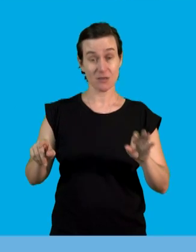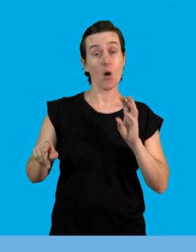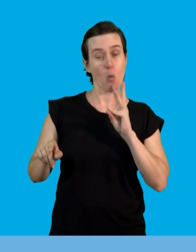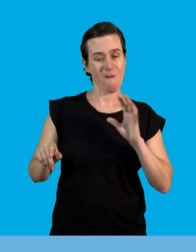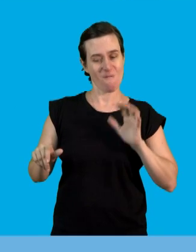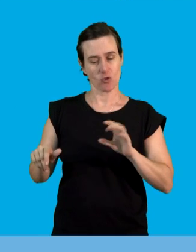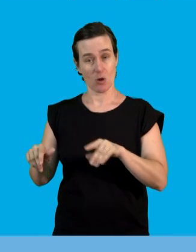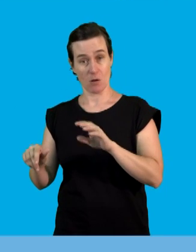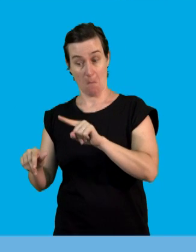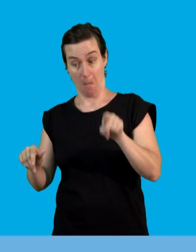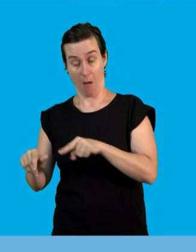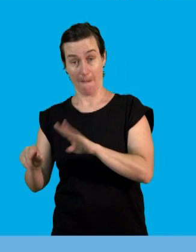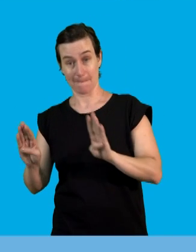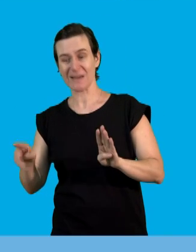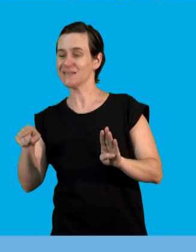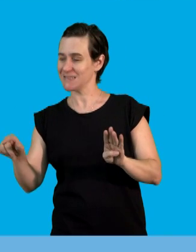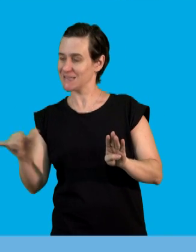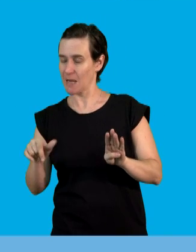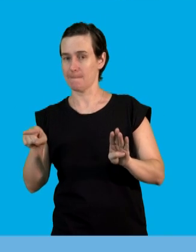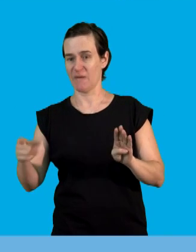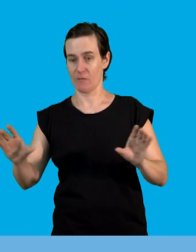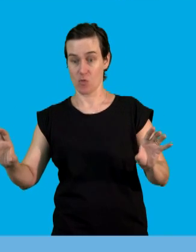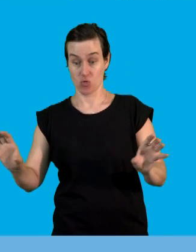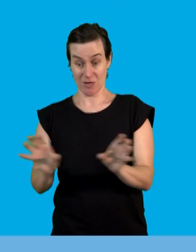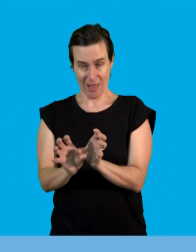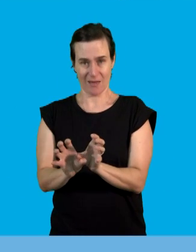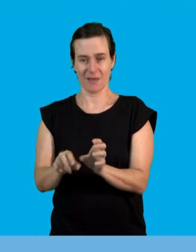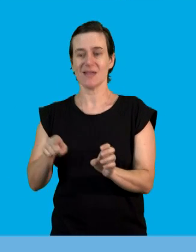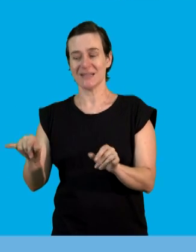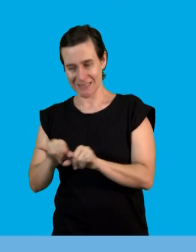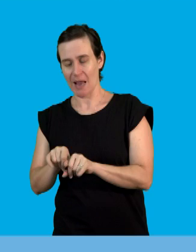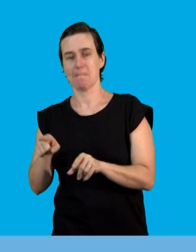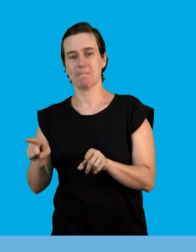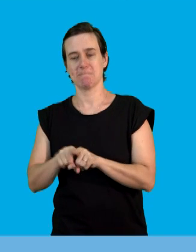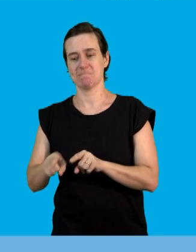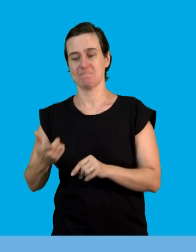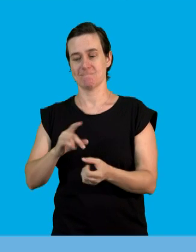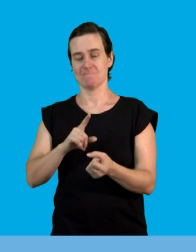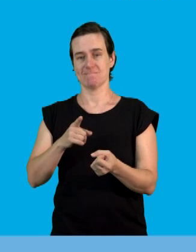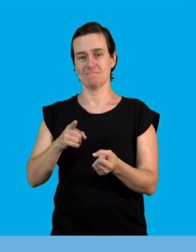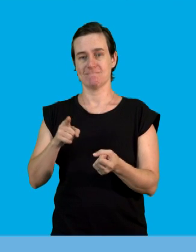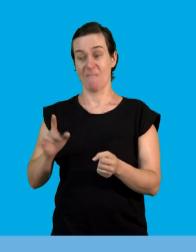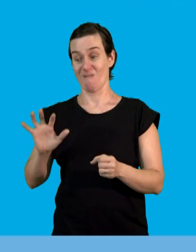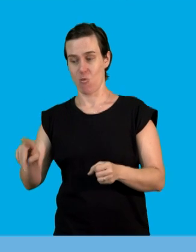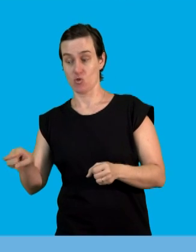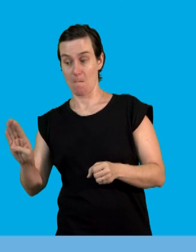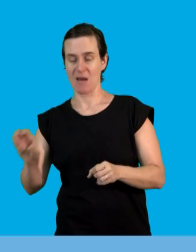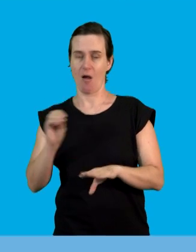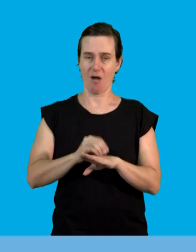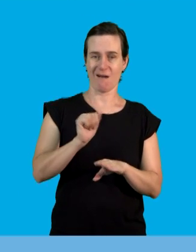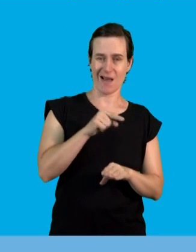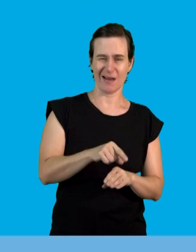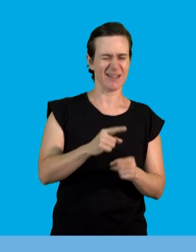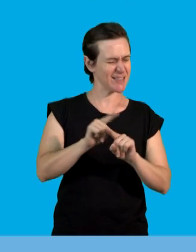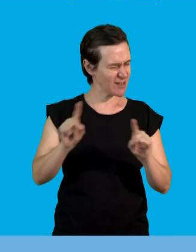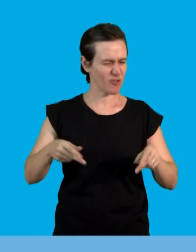B, and also block B will exert the very same force onto block A. So there are different kinds of forces, and